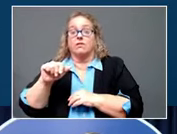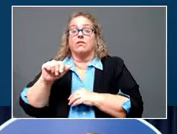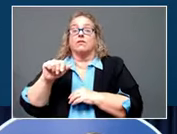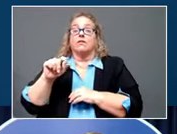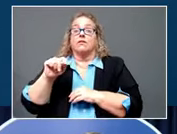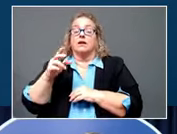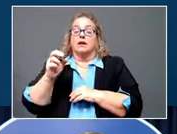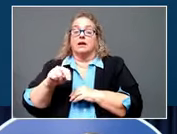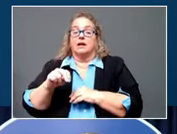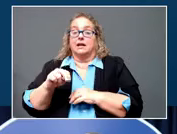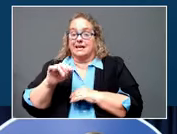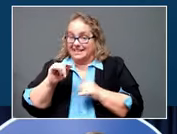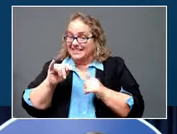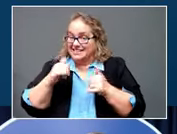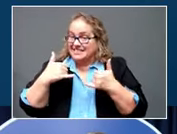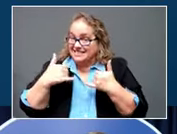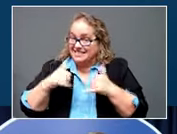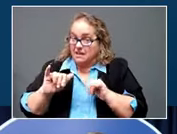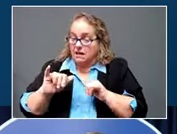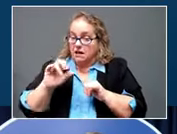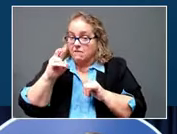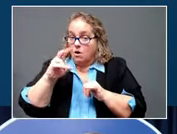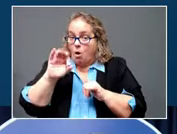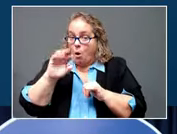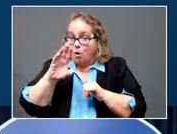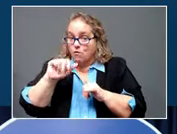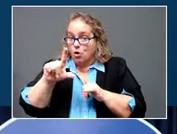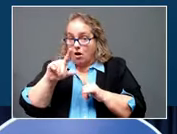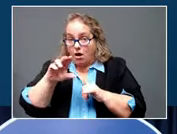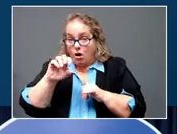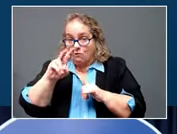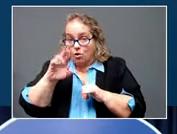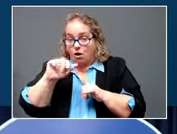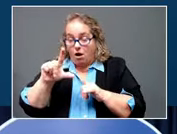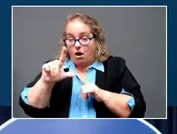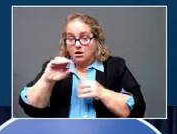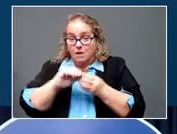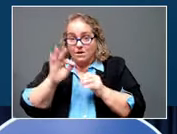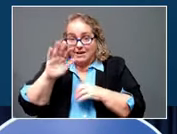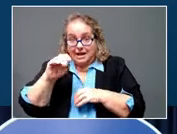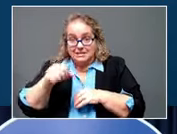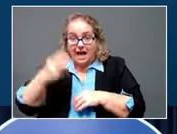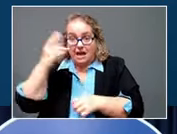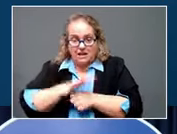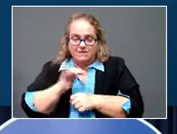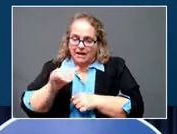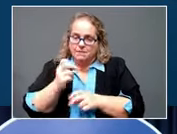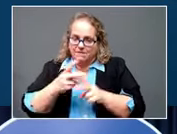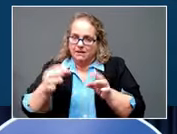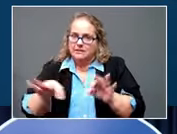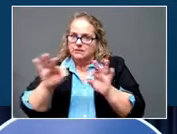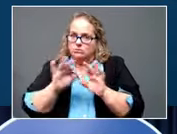it's still, if the overall number of cases is high enough, can be really significant. So as we look at the stair-stepper